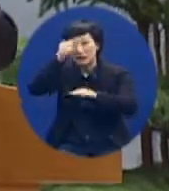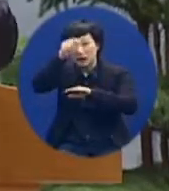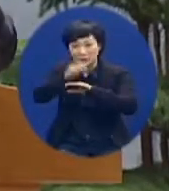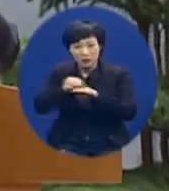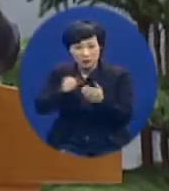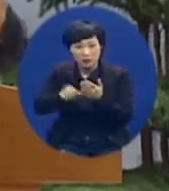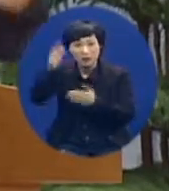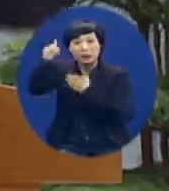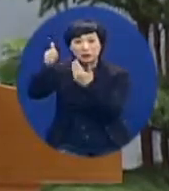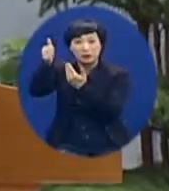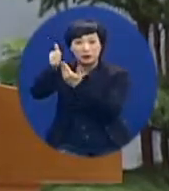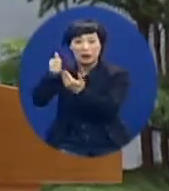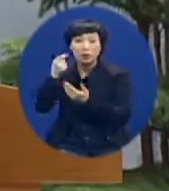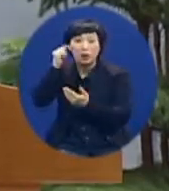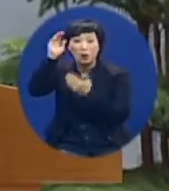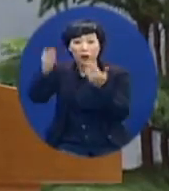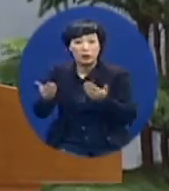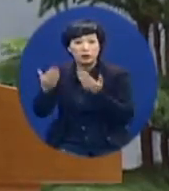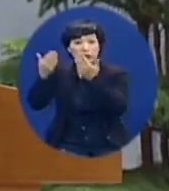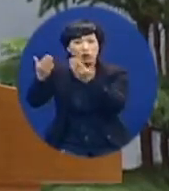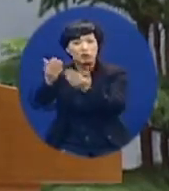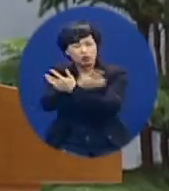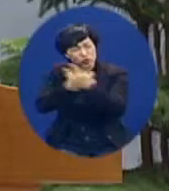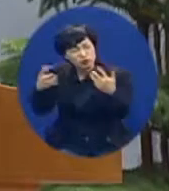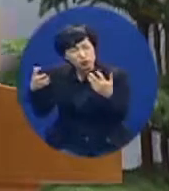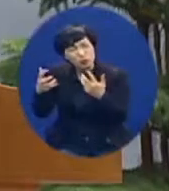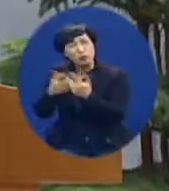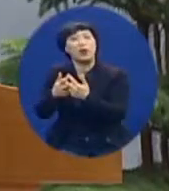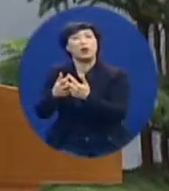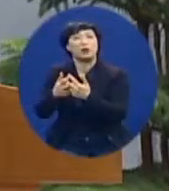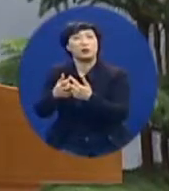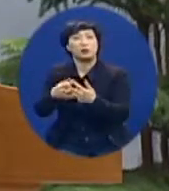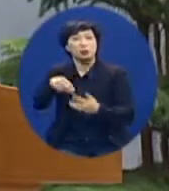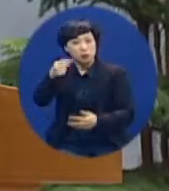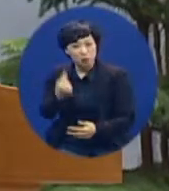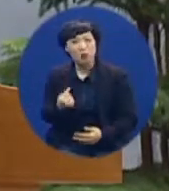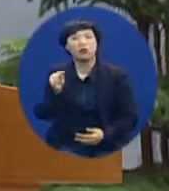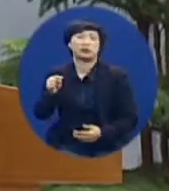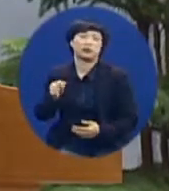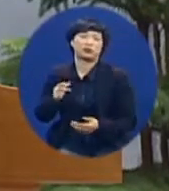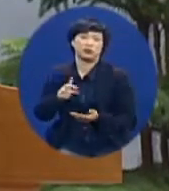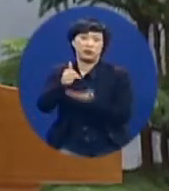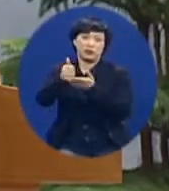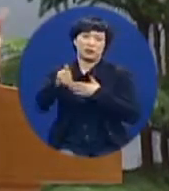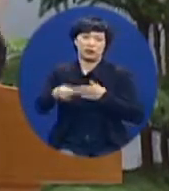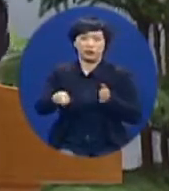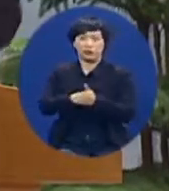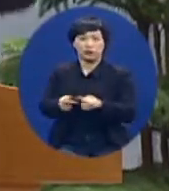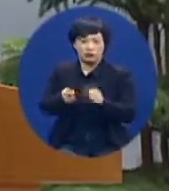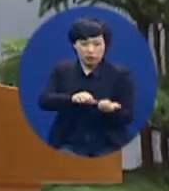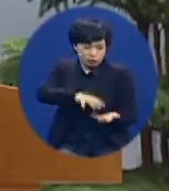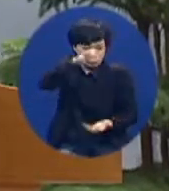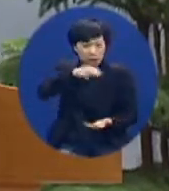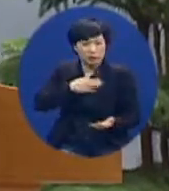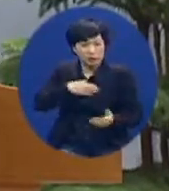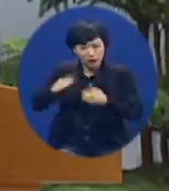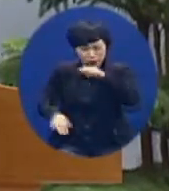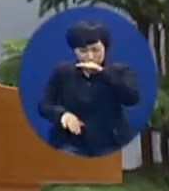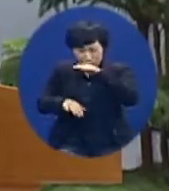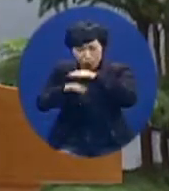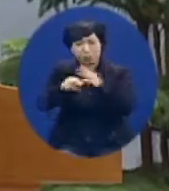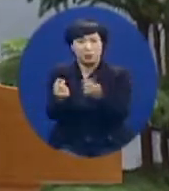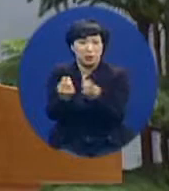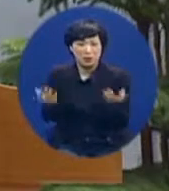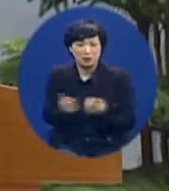not possible to repay the grace of the Lord who died for me. I have received so